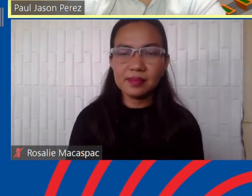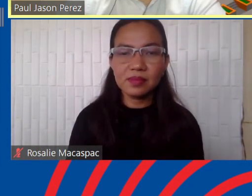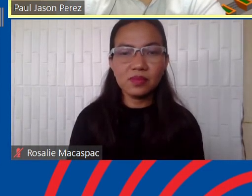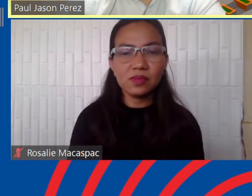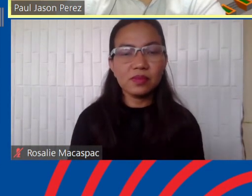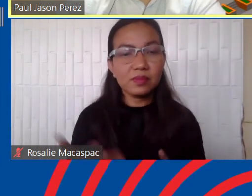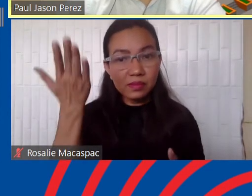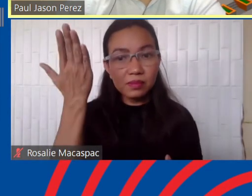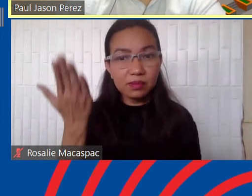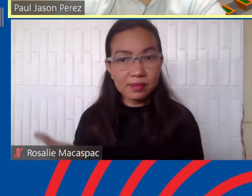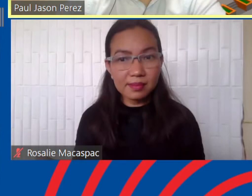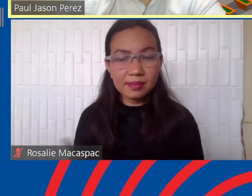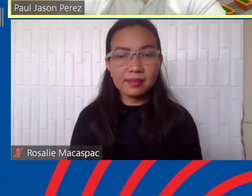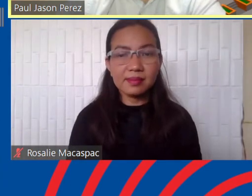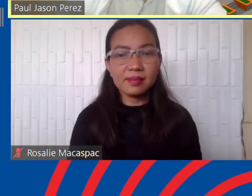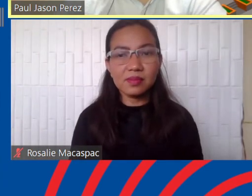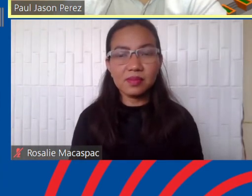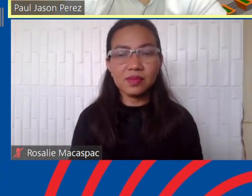use